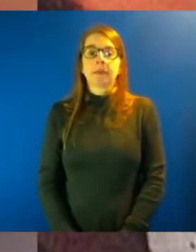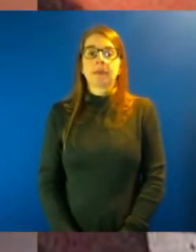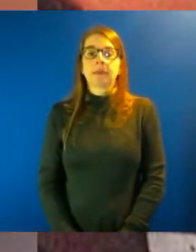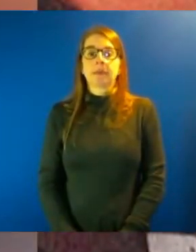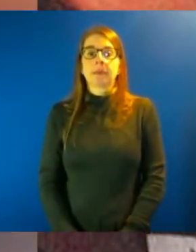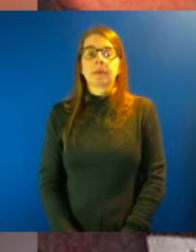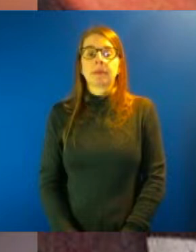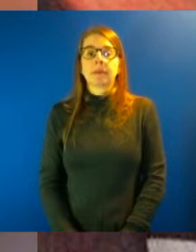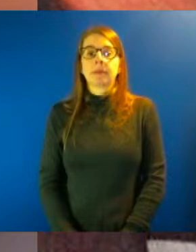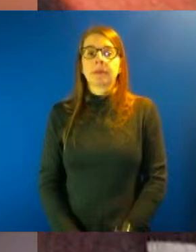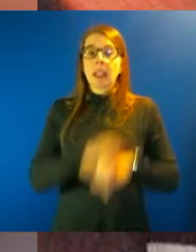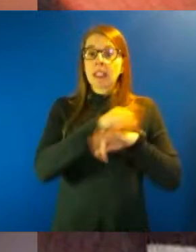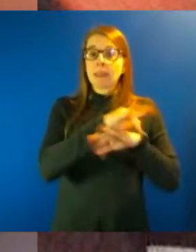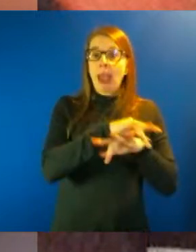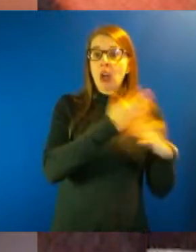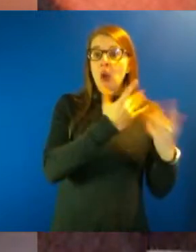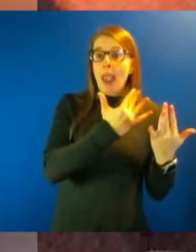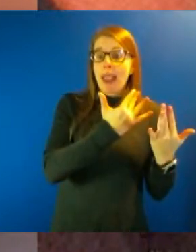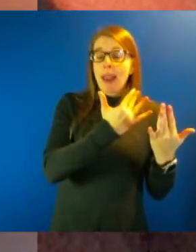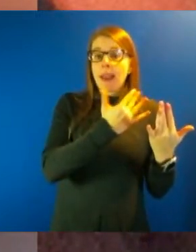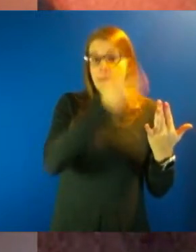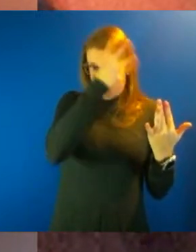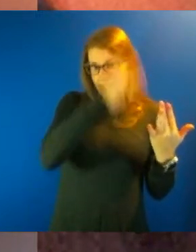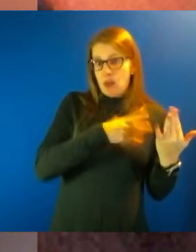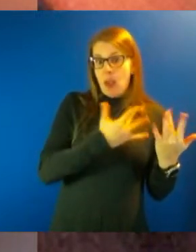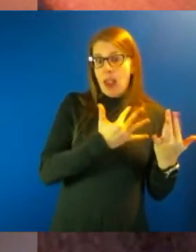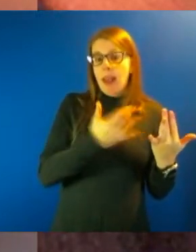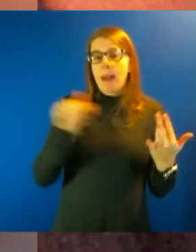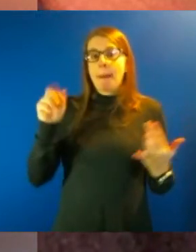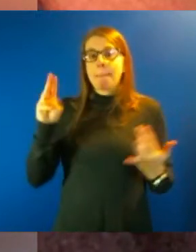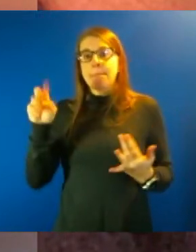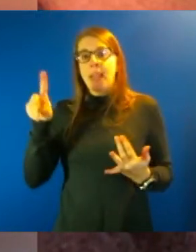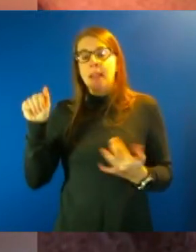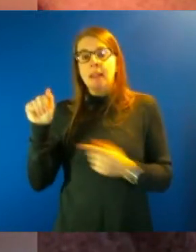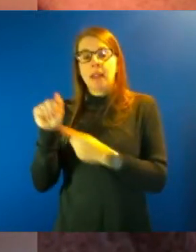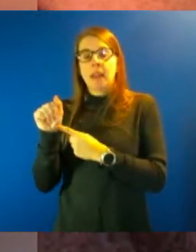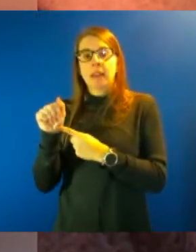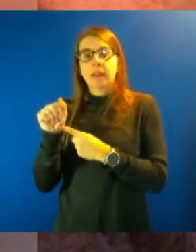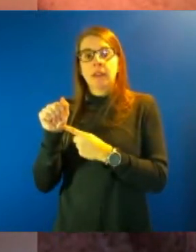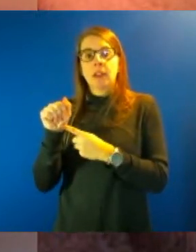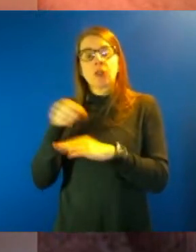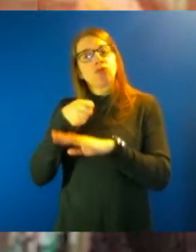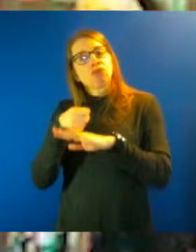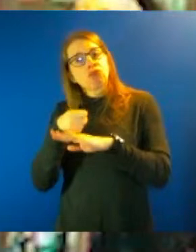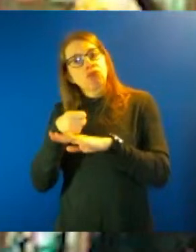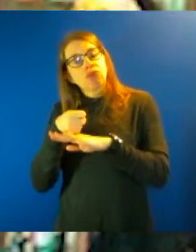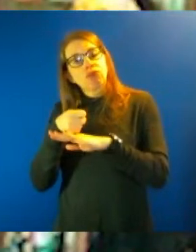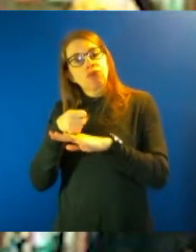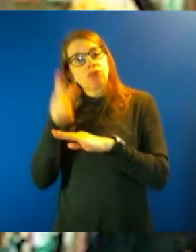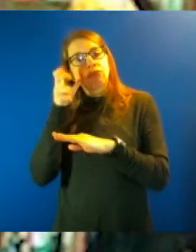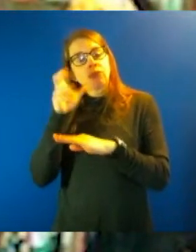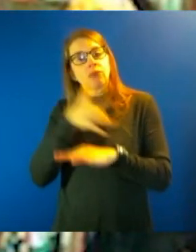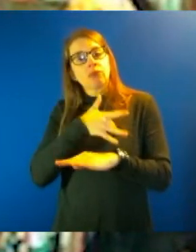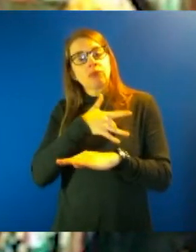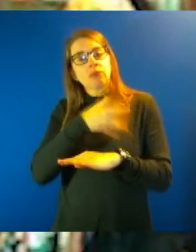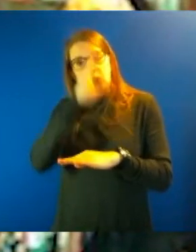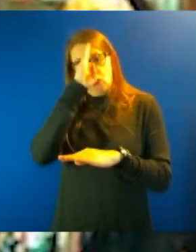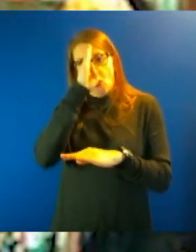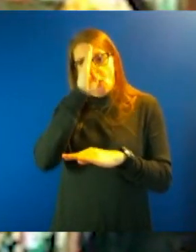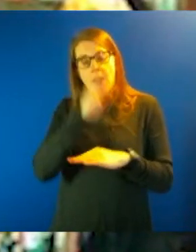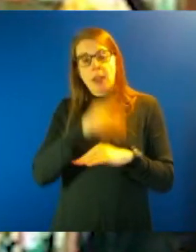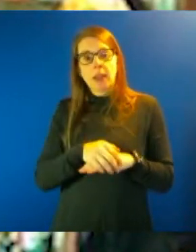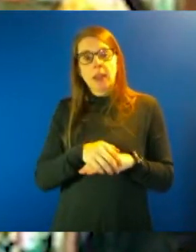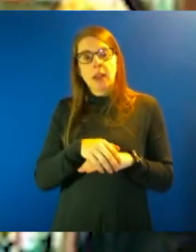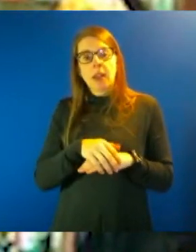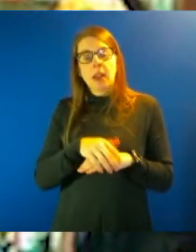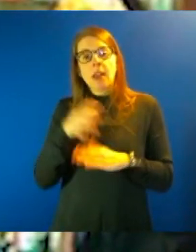While Spider waited, Amanda said goodbye. I just set my head on his chest. I listened to his heart, knowing that it was going to go help